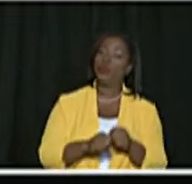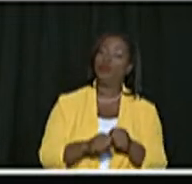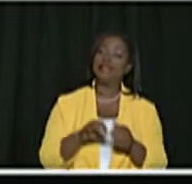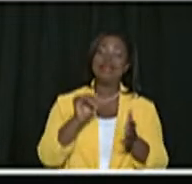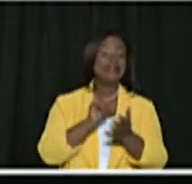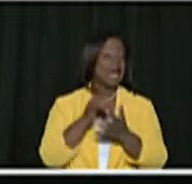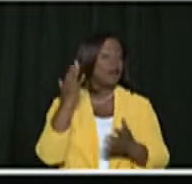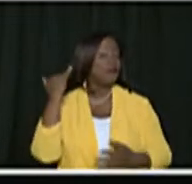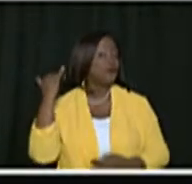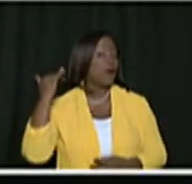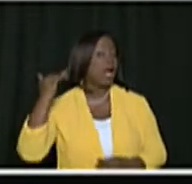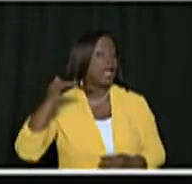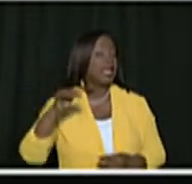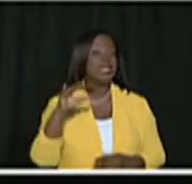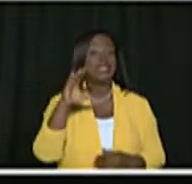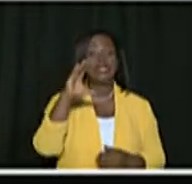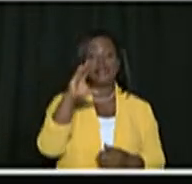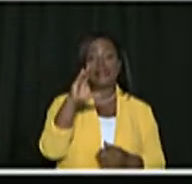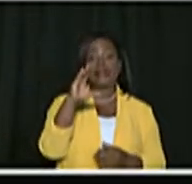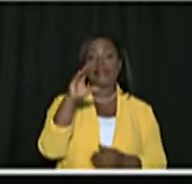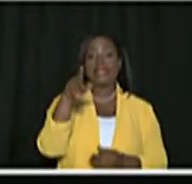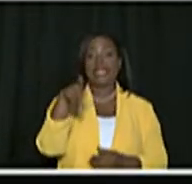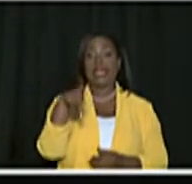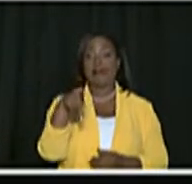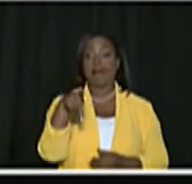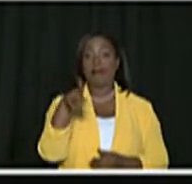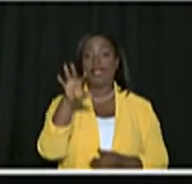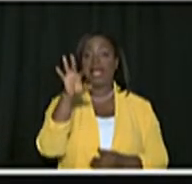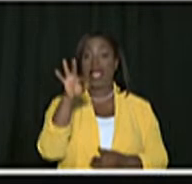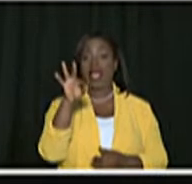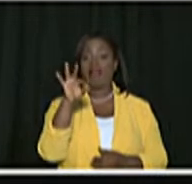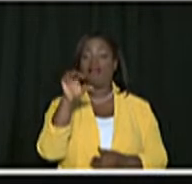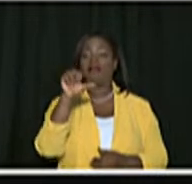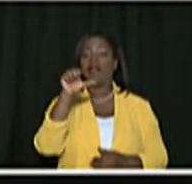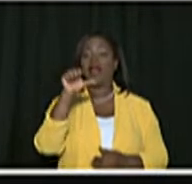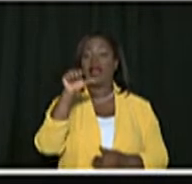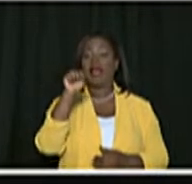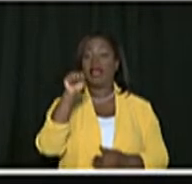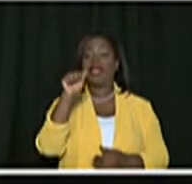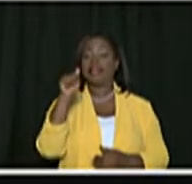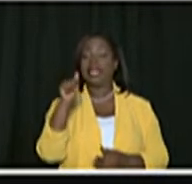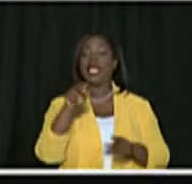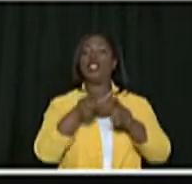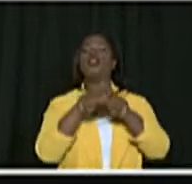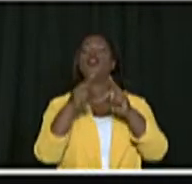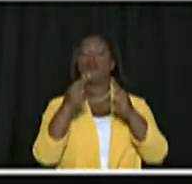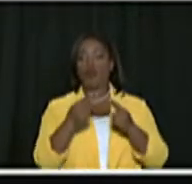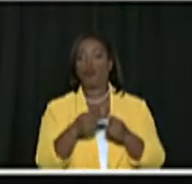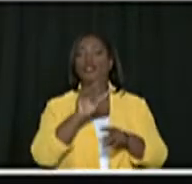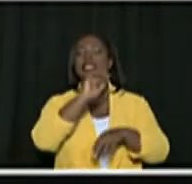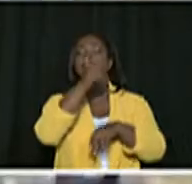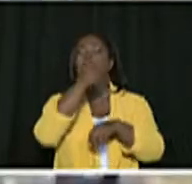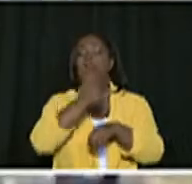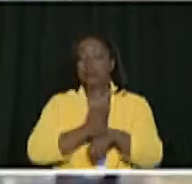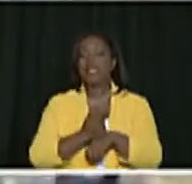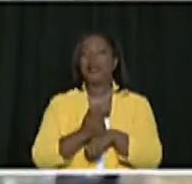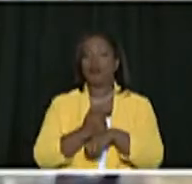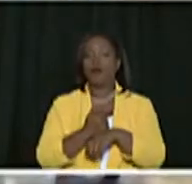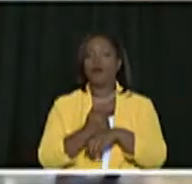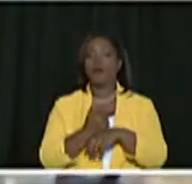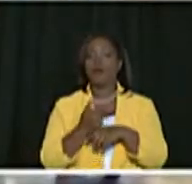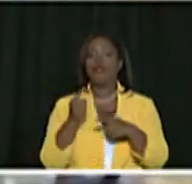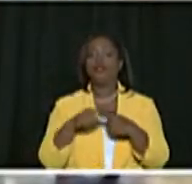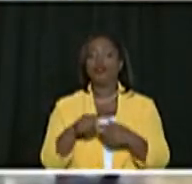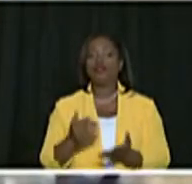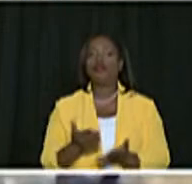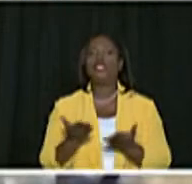that unit was established, and the psychology unit to give more support and more clinical support and therapeutic support.